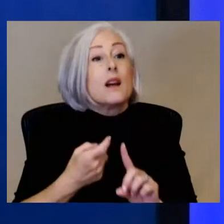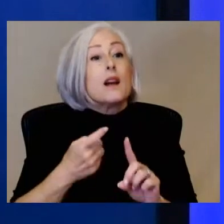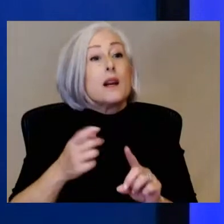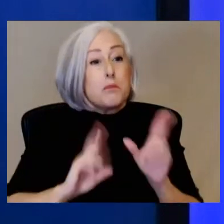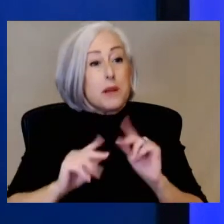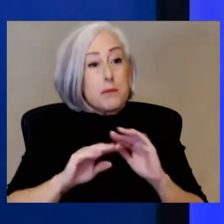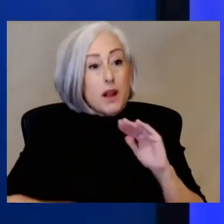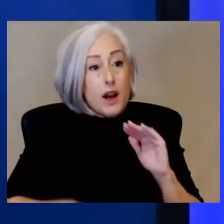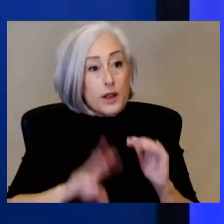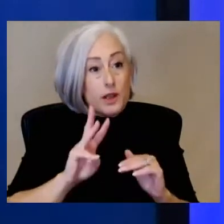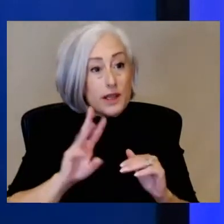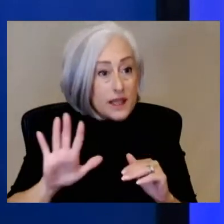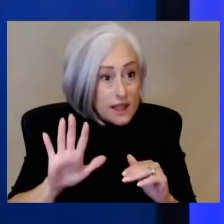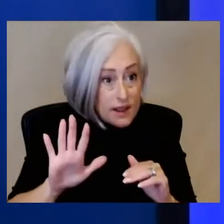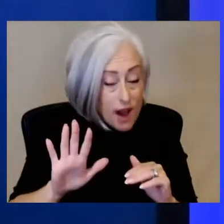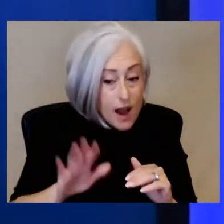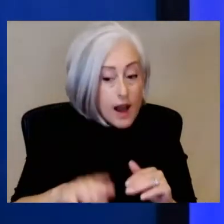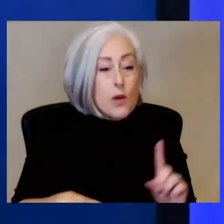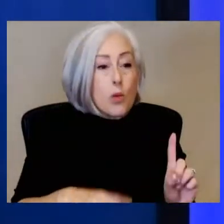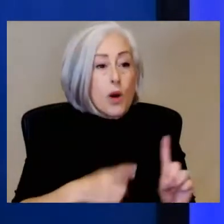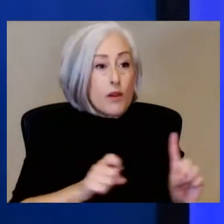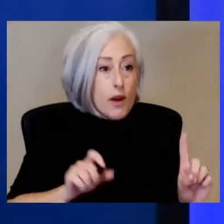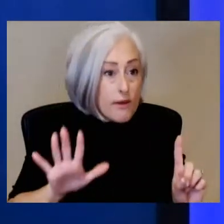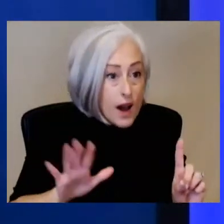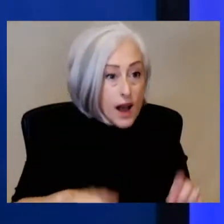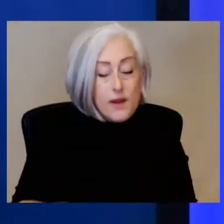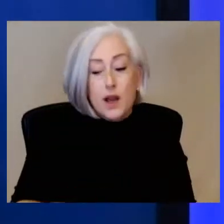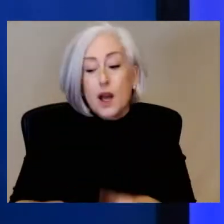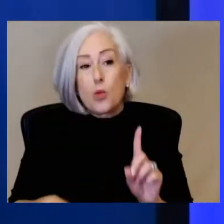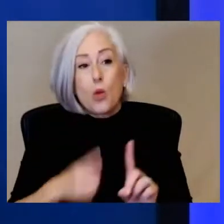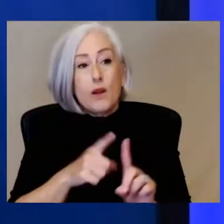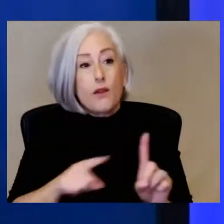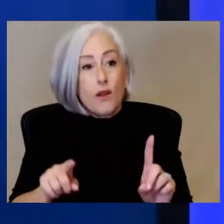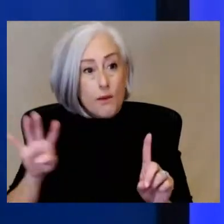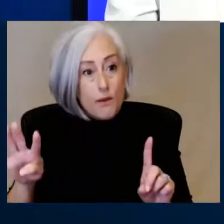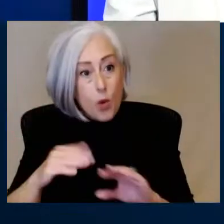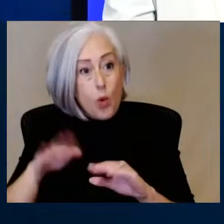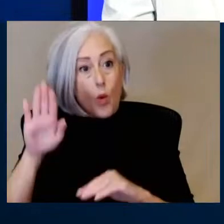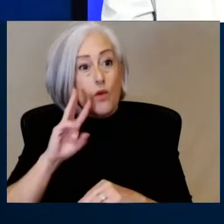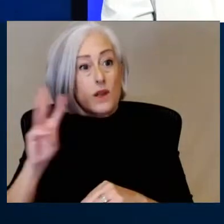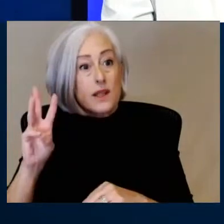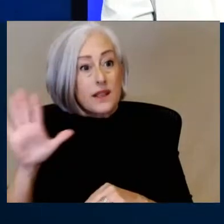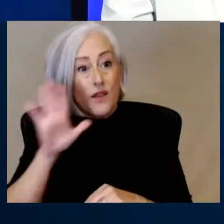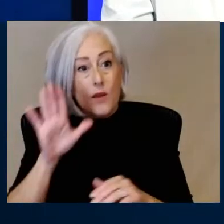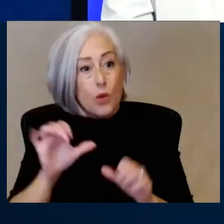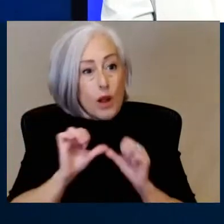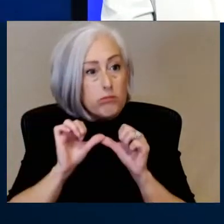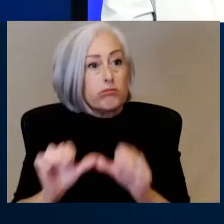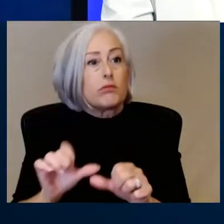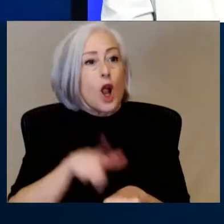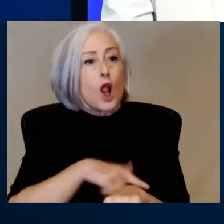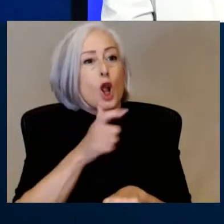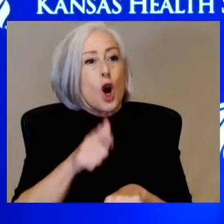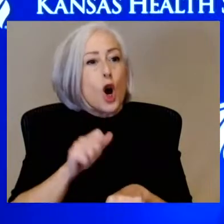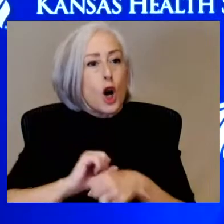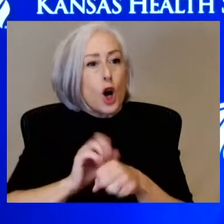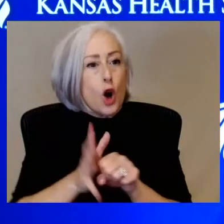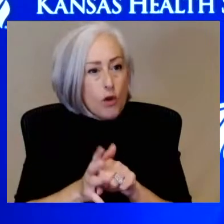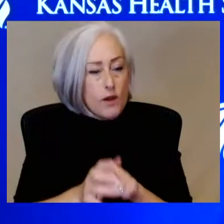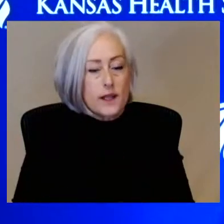in 4 over 65 will develop long COVID. Yeah, it's going to be a